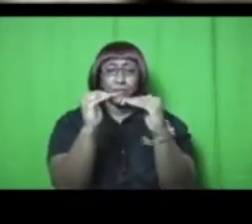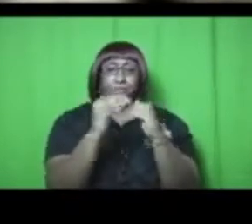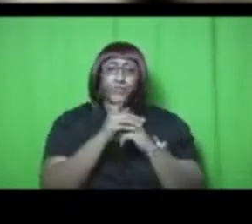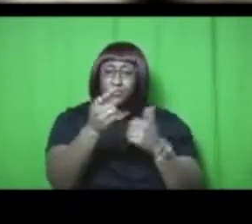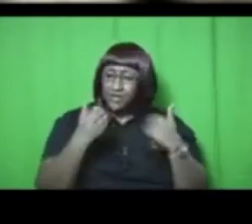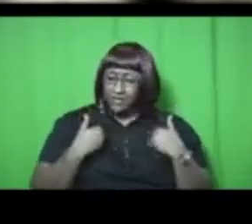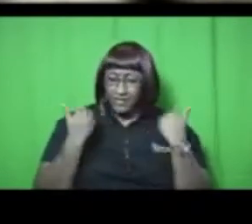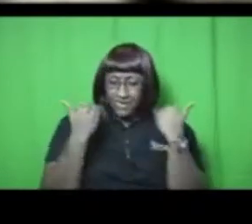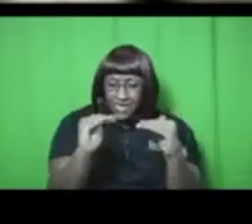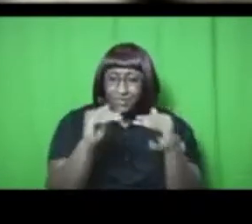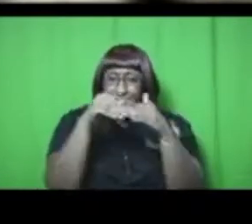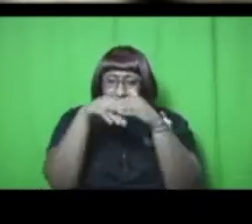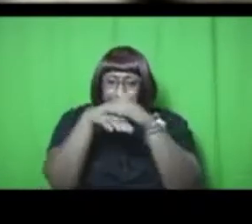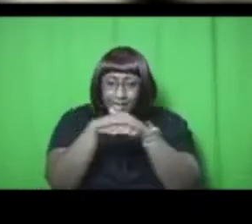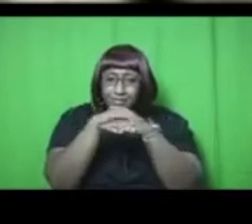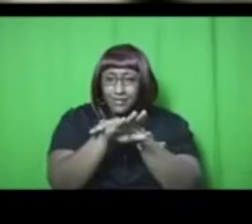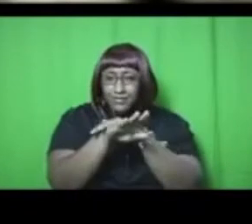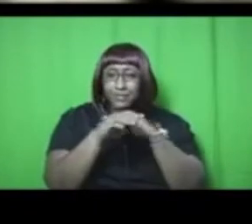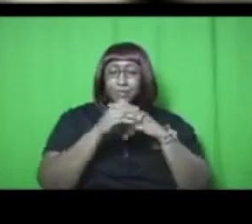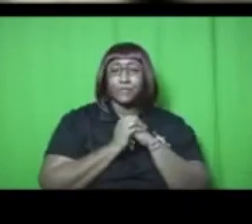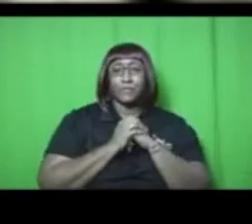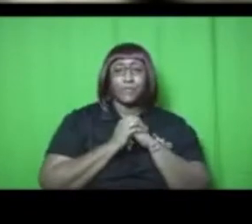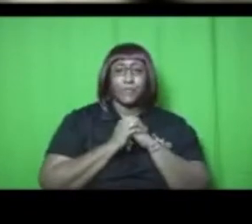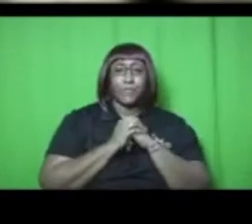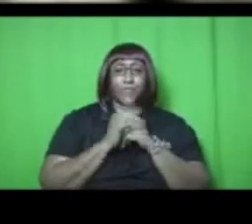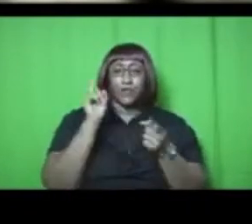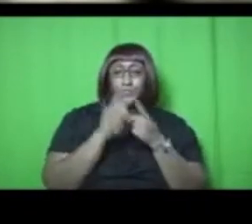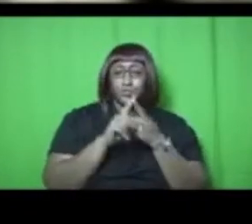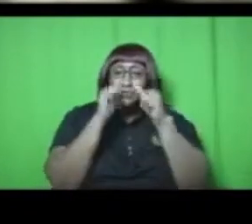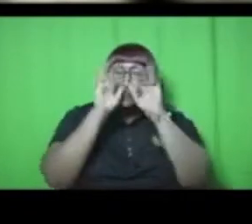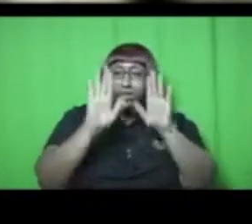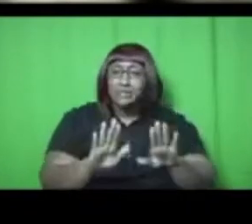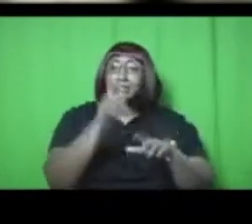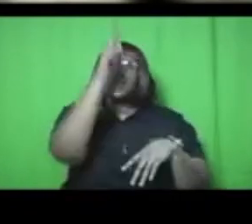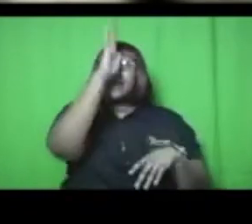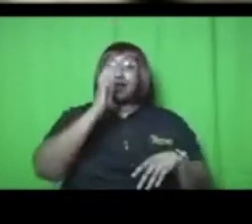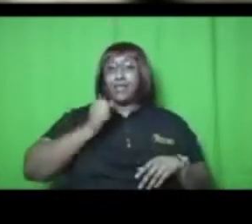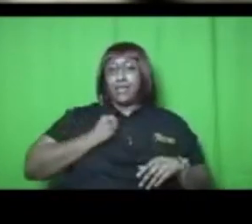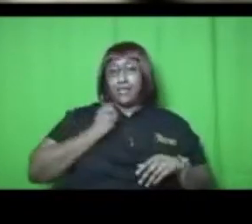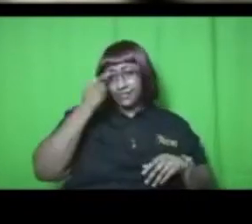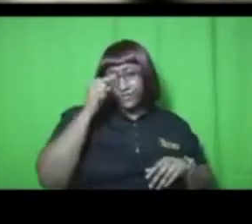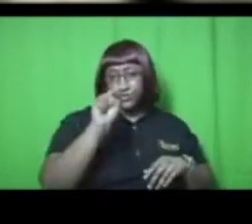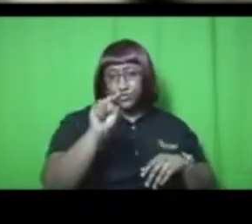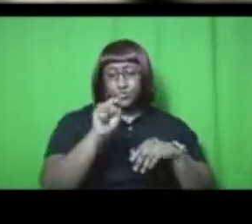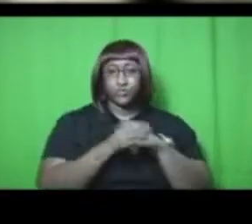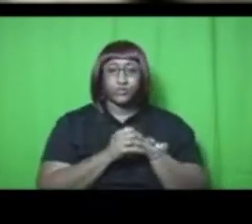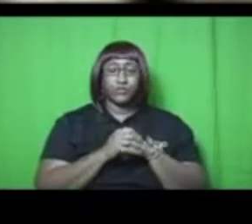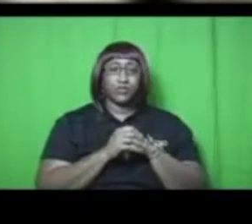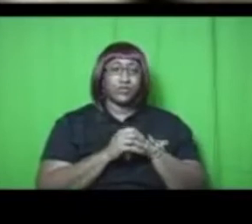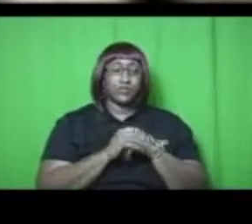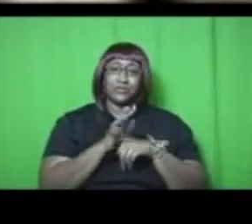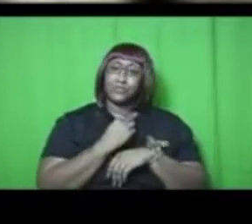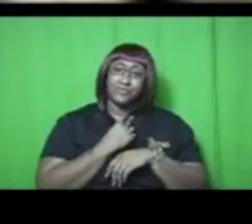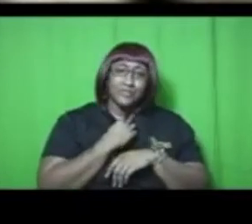You have limited access to the blessings that God has for you. You're